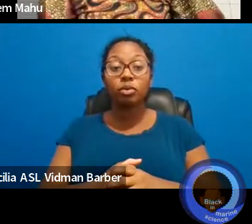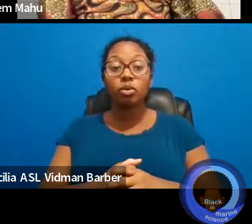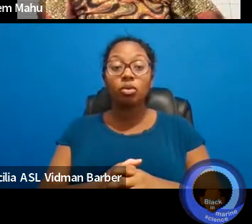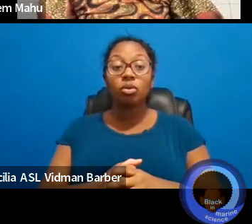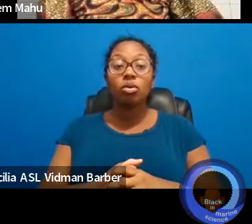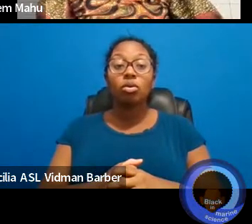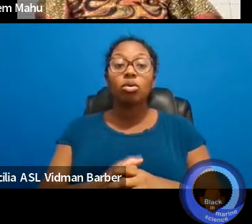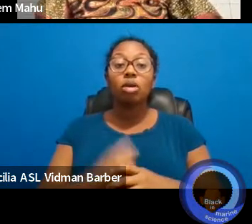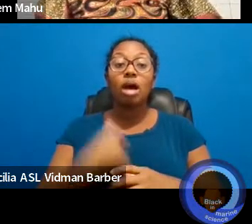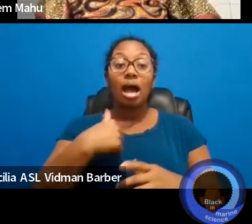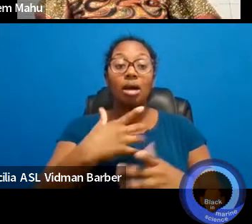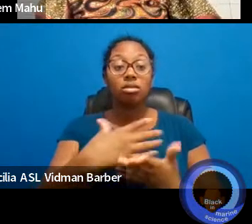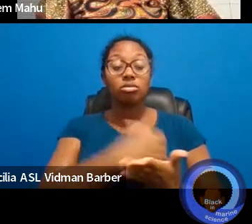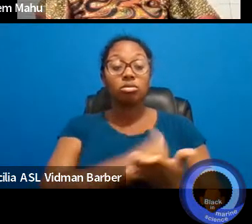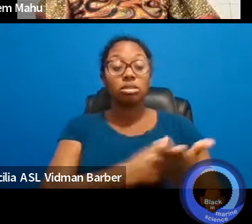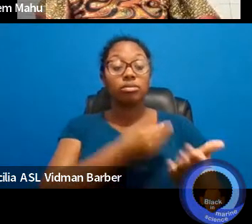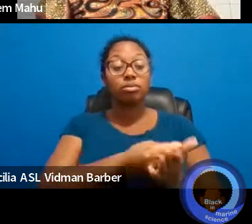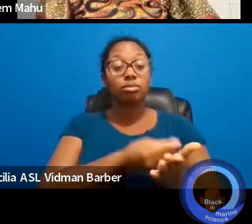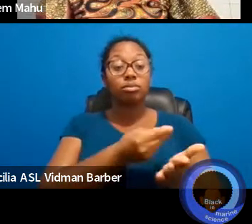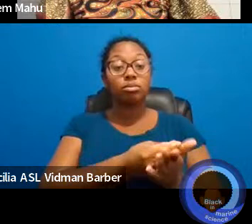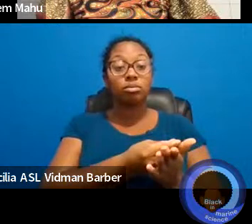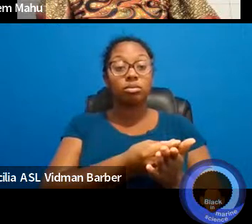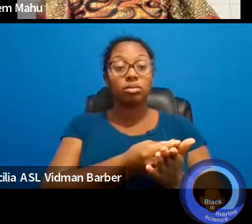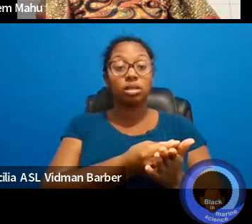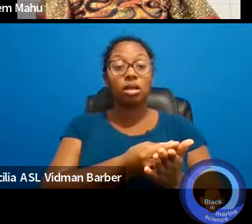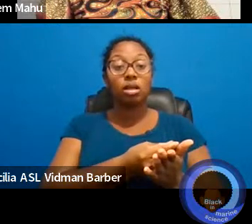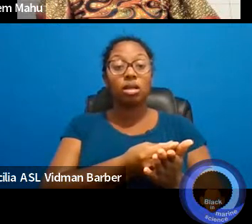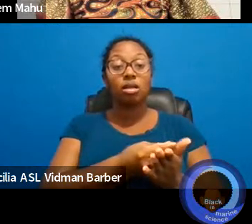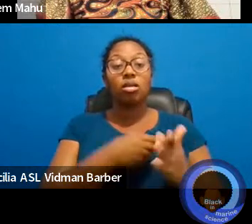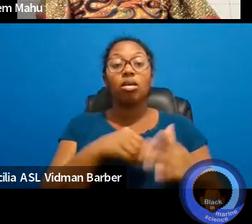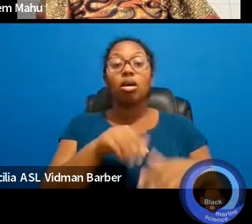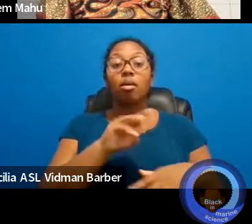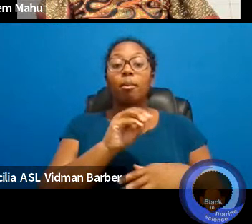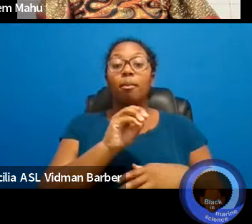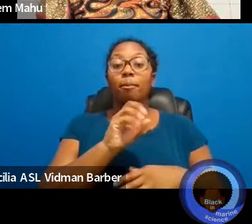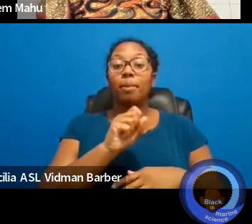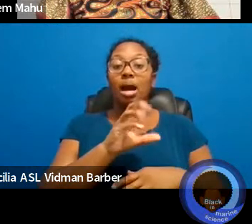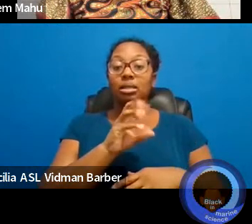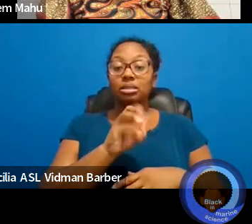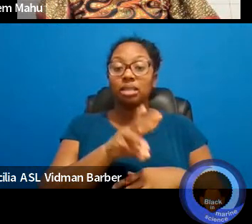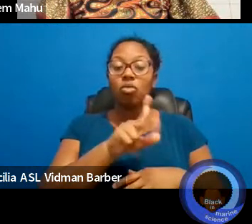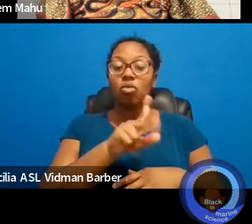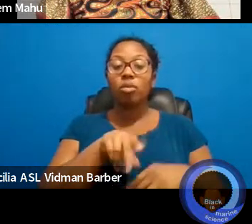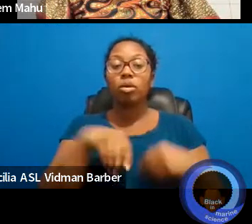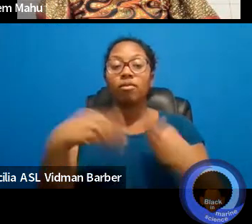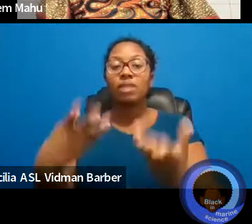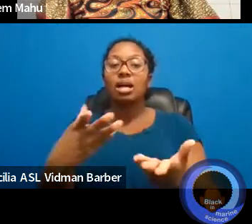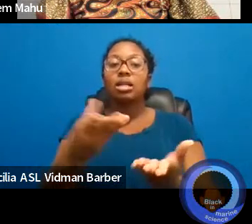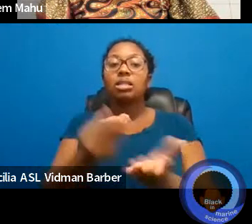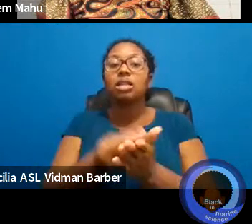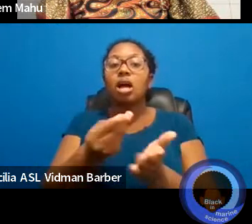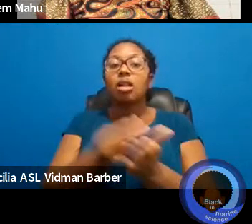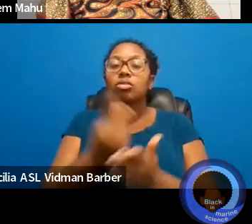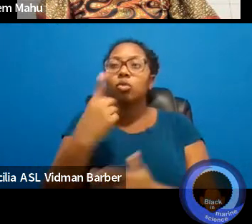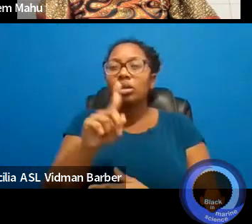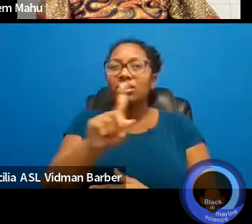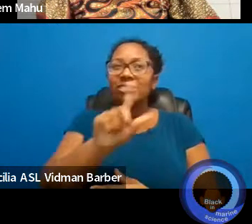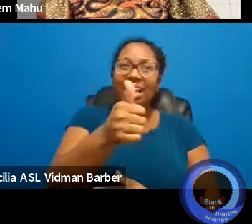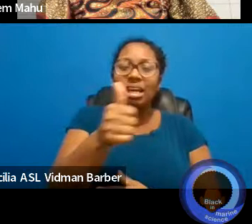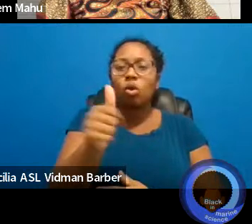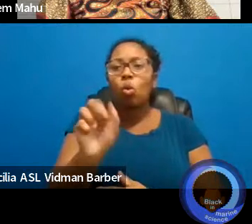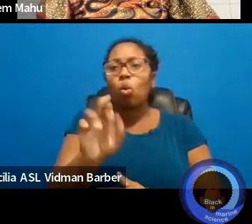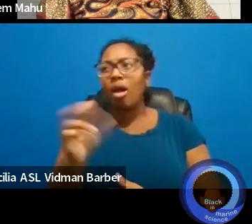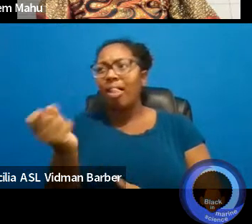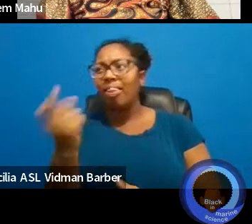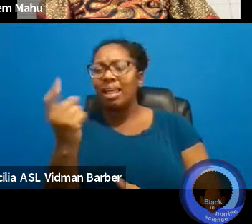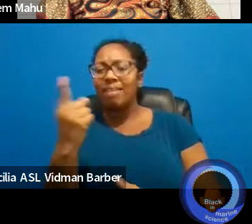under the framework of WASCAL. And WASCAL gives yearly scholarship to 10 or 11 West African students to